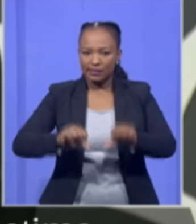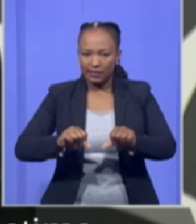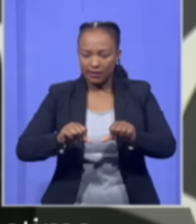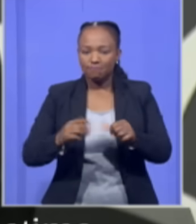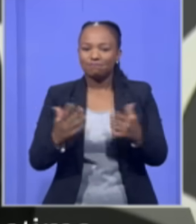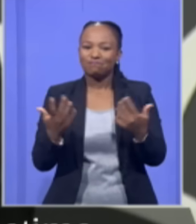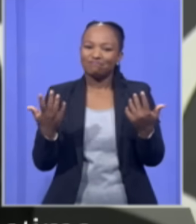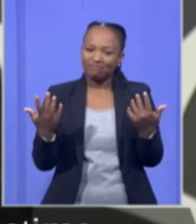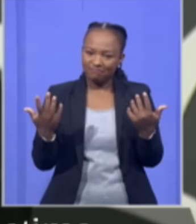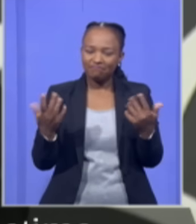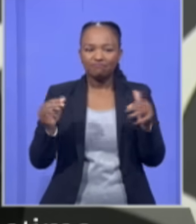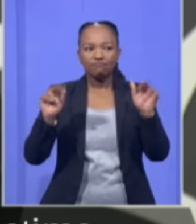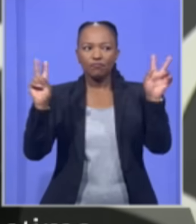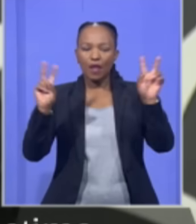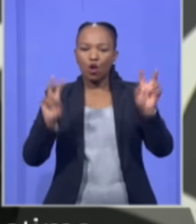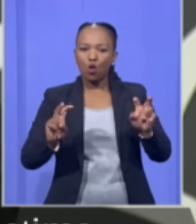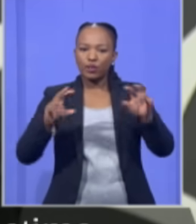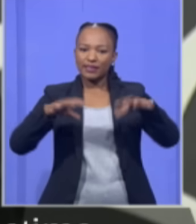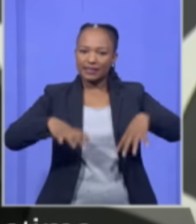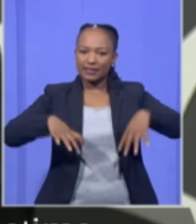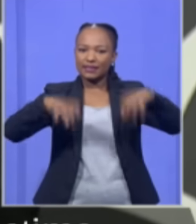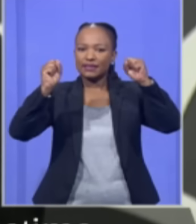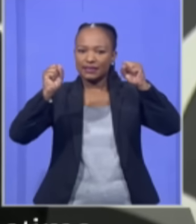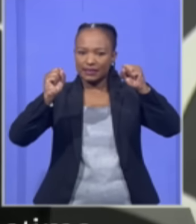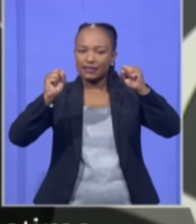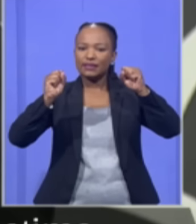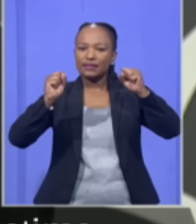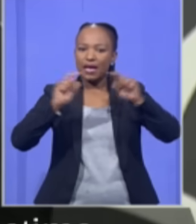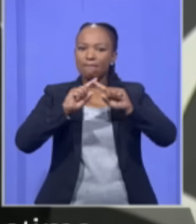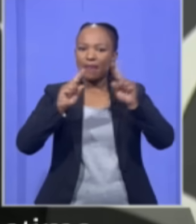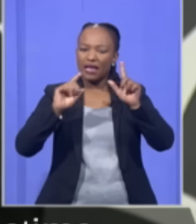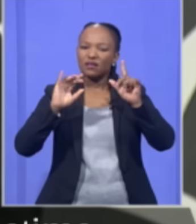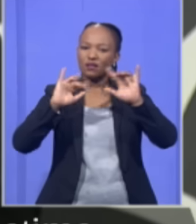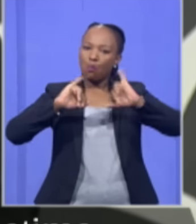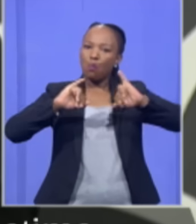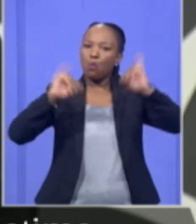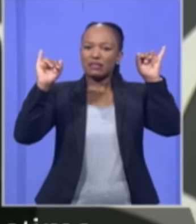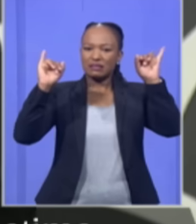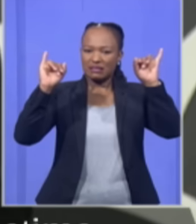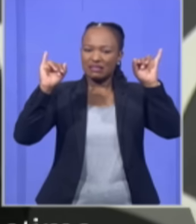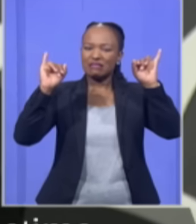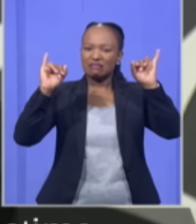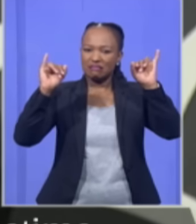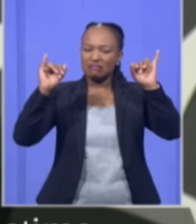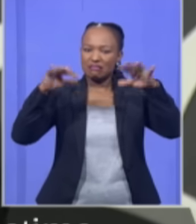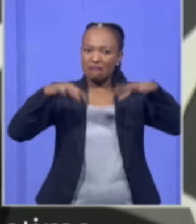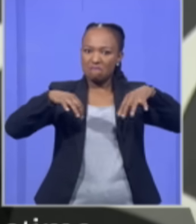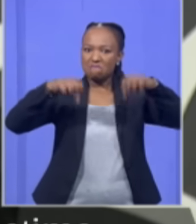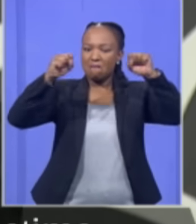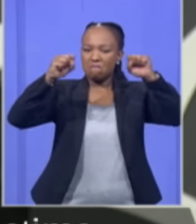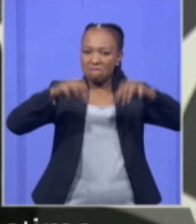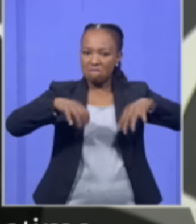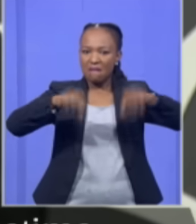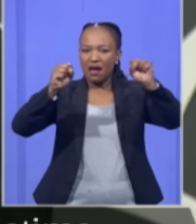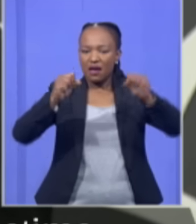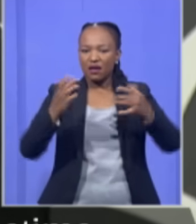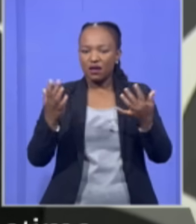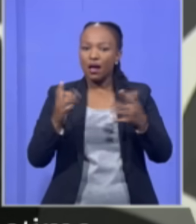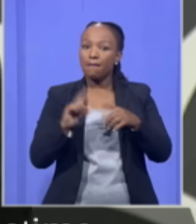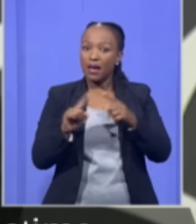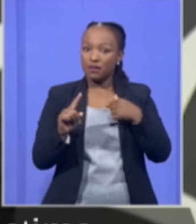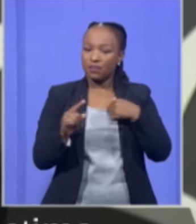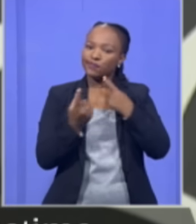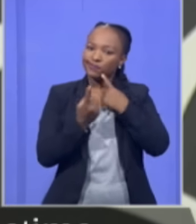bout of load shedding, and now the intensity is much greater. I must say that even having said all of